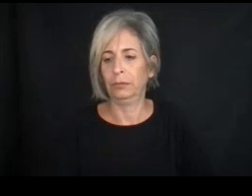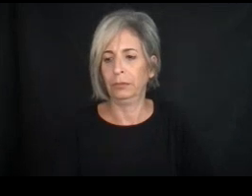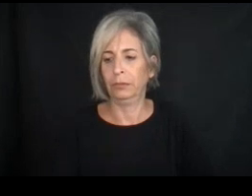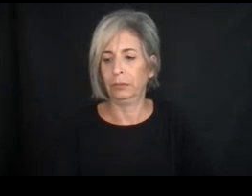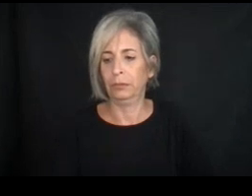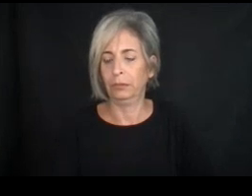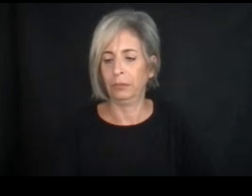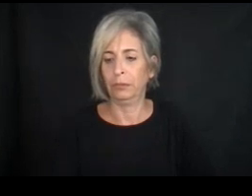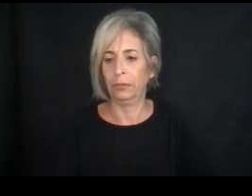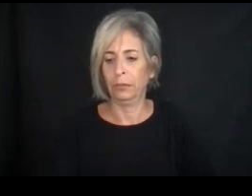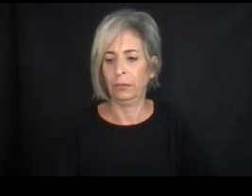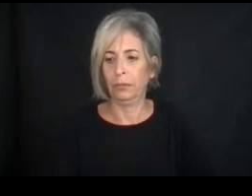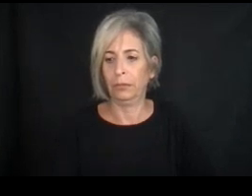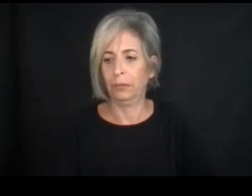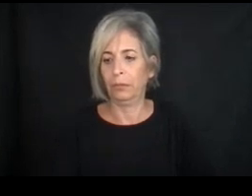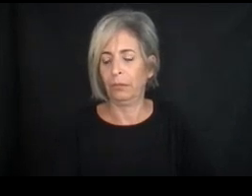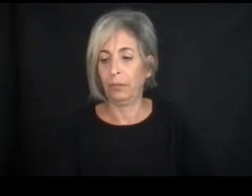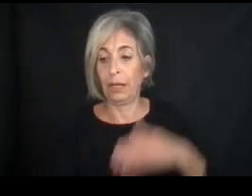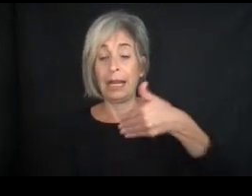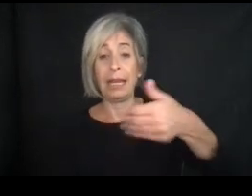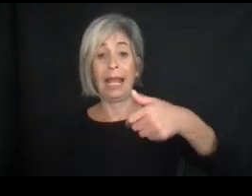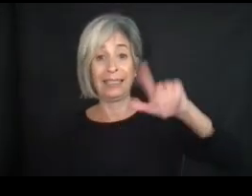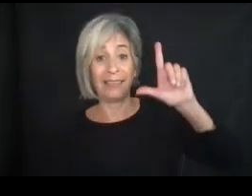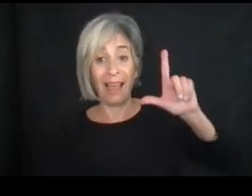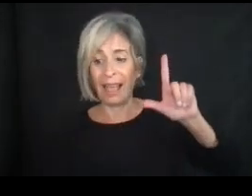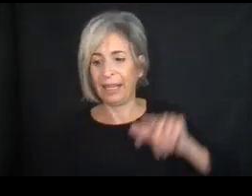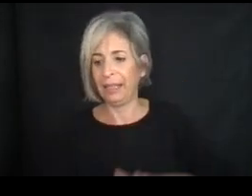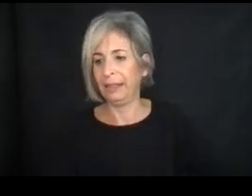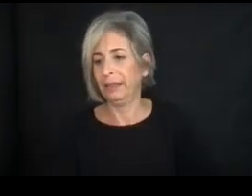pre-COVID. Next slide, please.